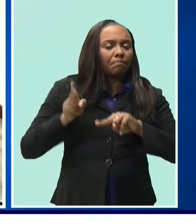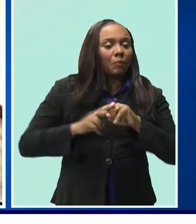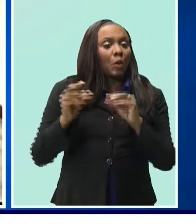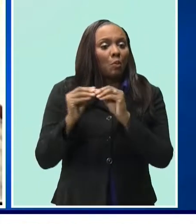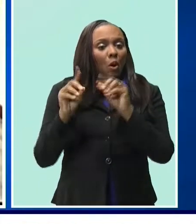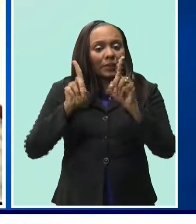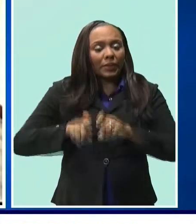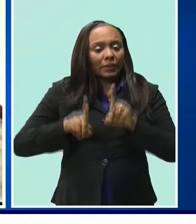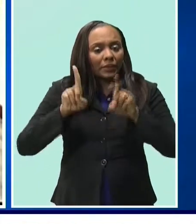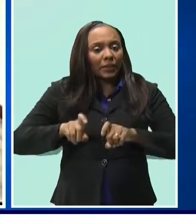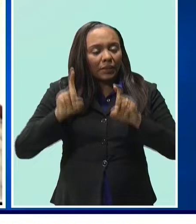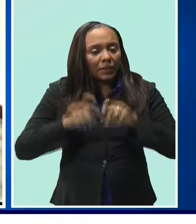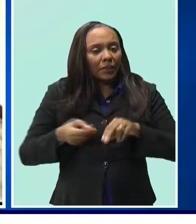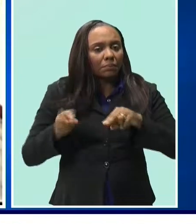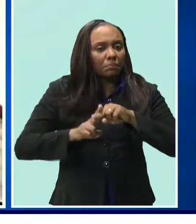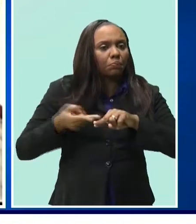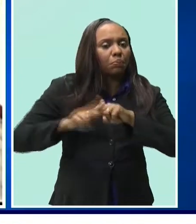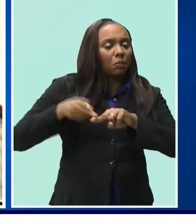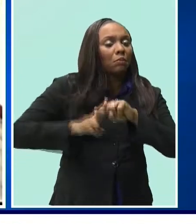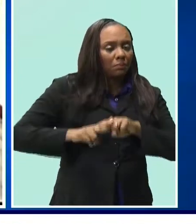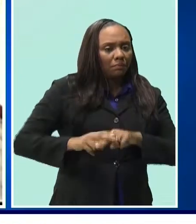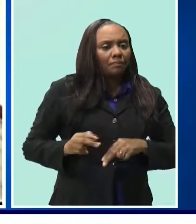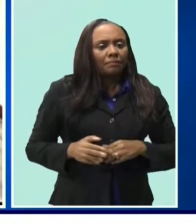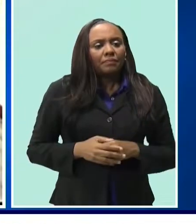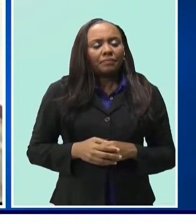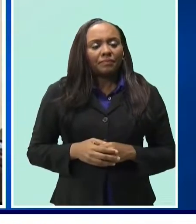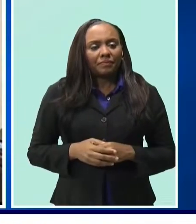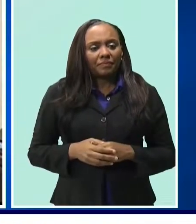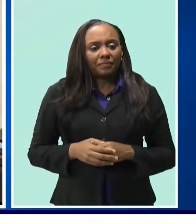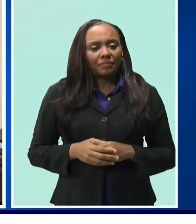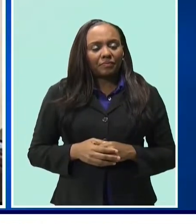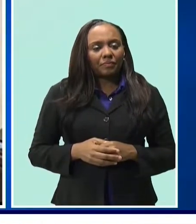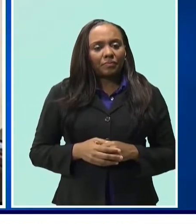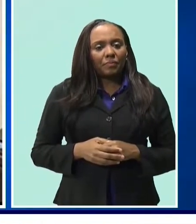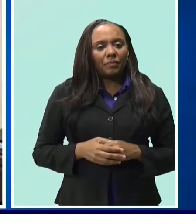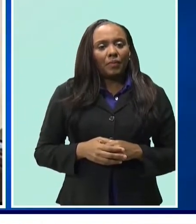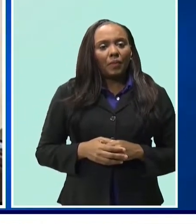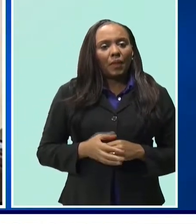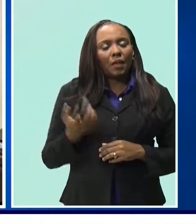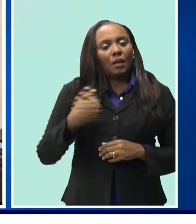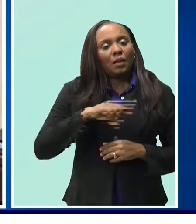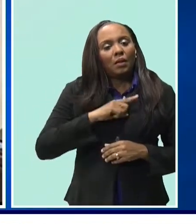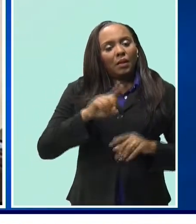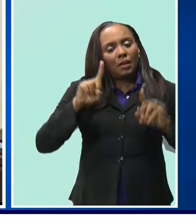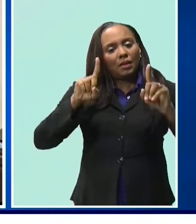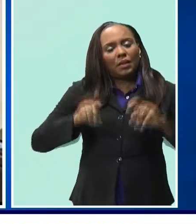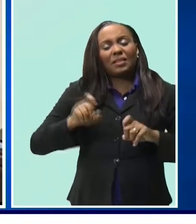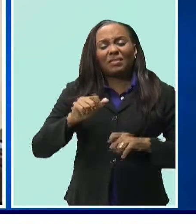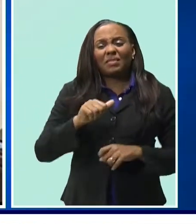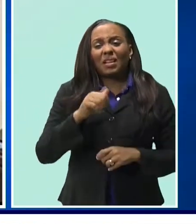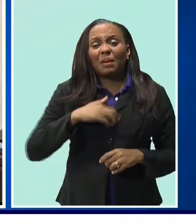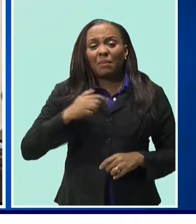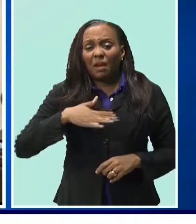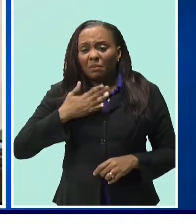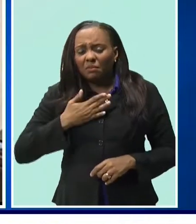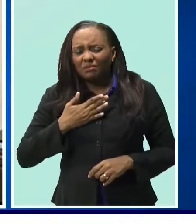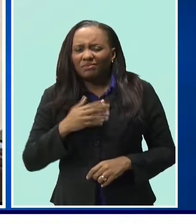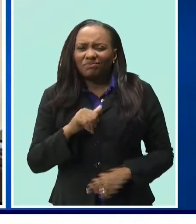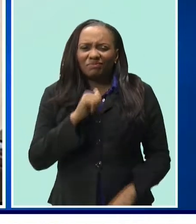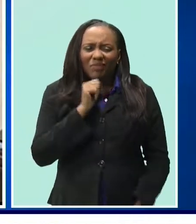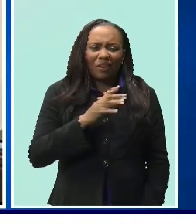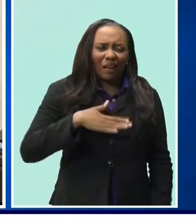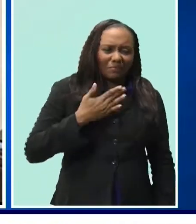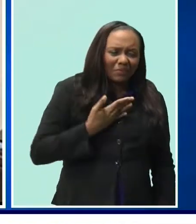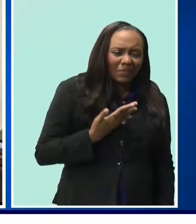And I'm also happy to report, as a result of those tests, well, not happy to report, but I should